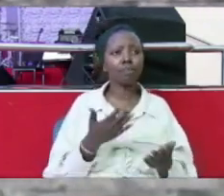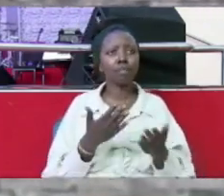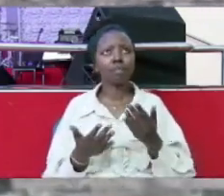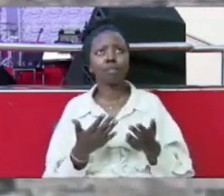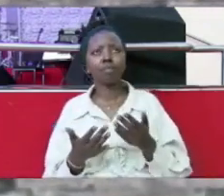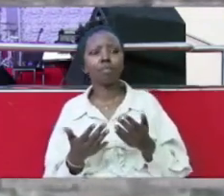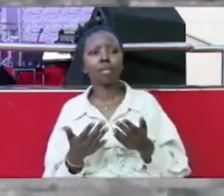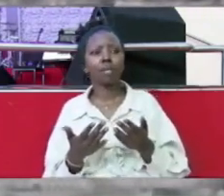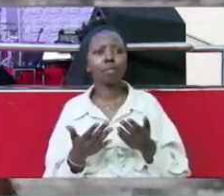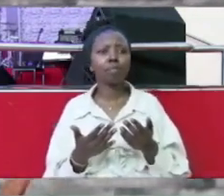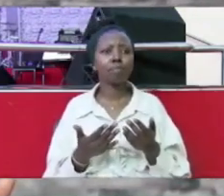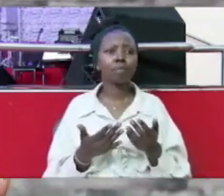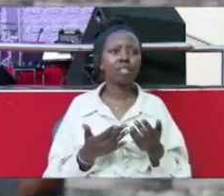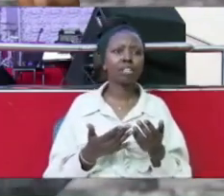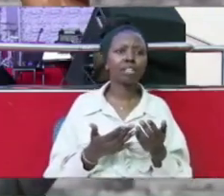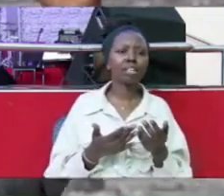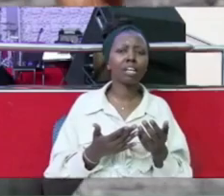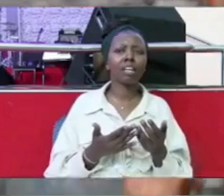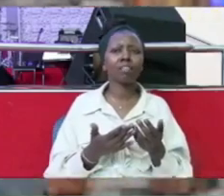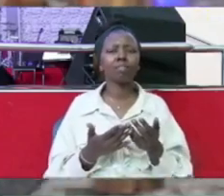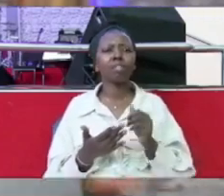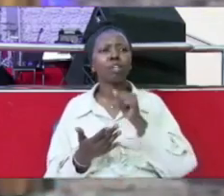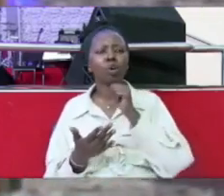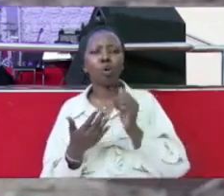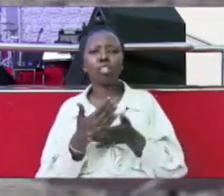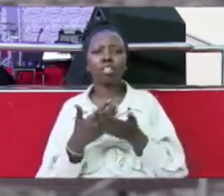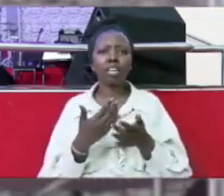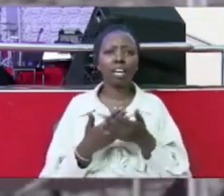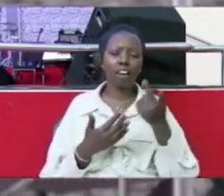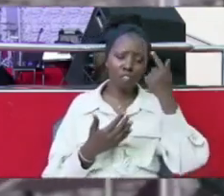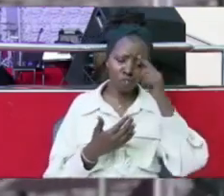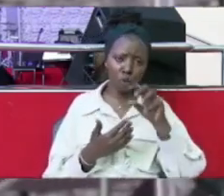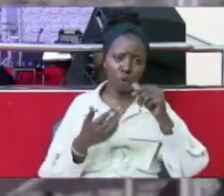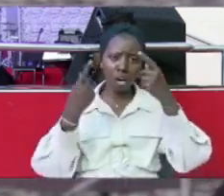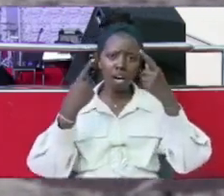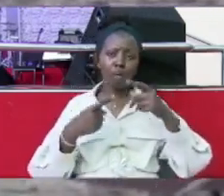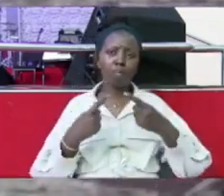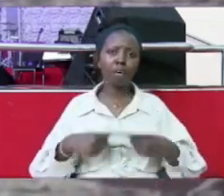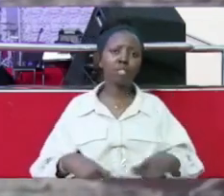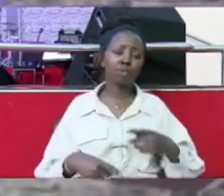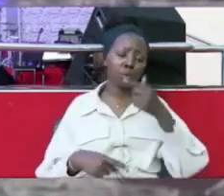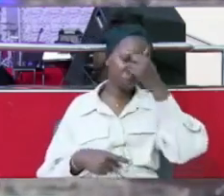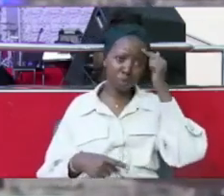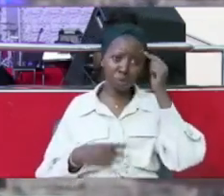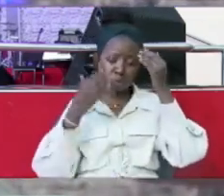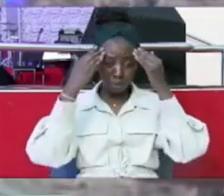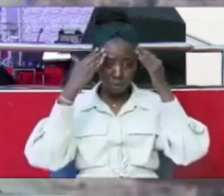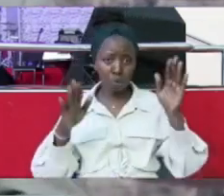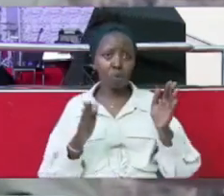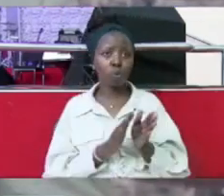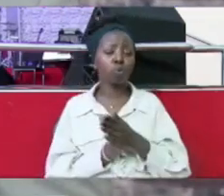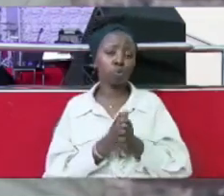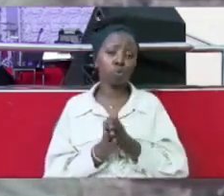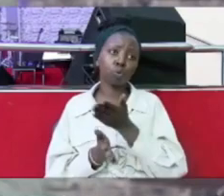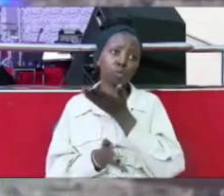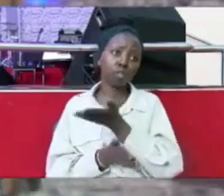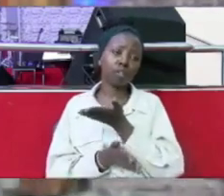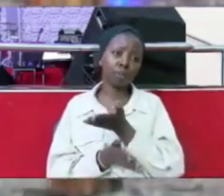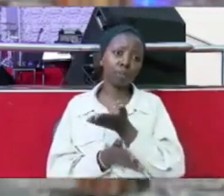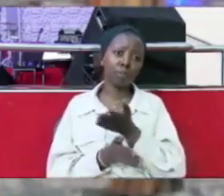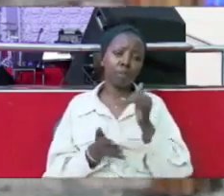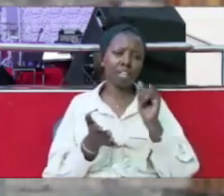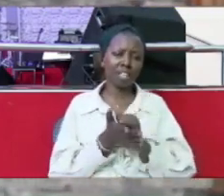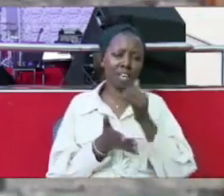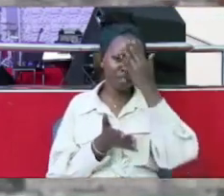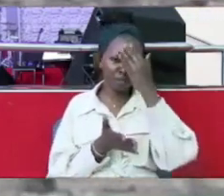someone, you may be indifferent to someone because you do not know their story. Uenda wakati mwingine ushughuliki na mambo ya mtu kwa sababu hujui historia yake. That's why you